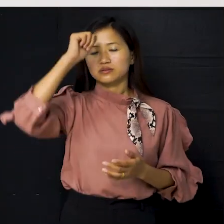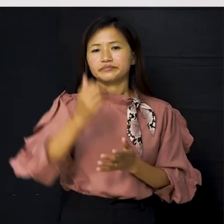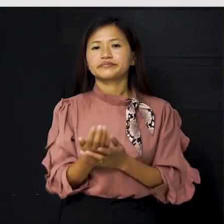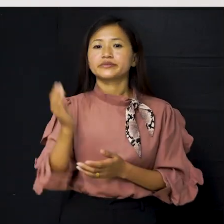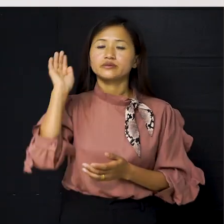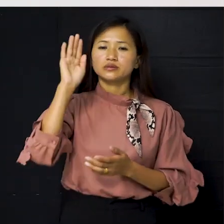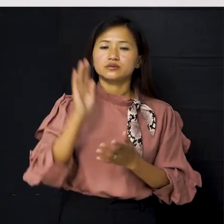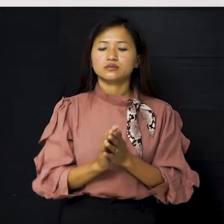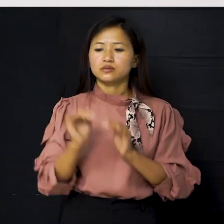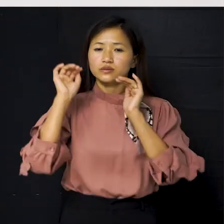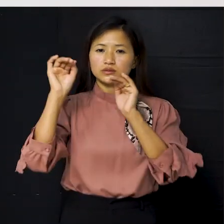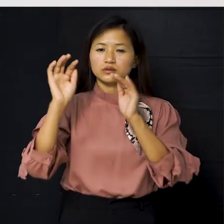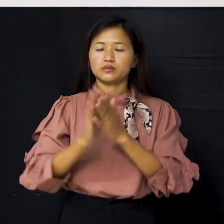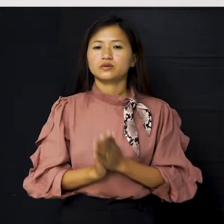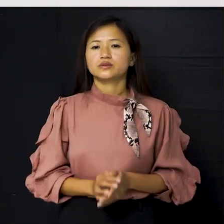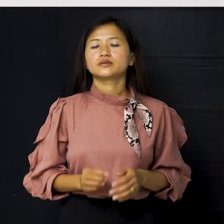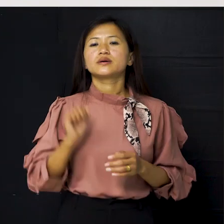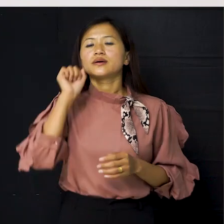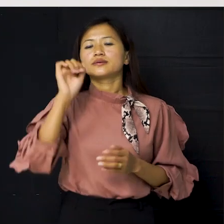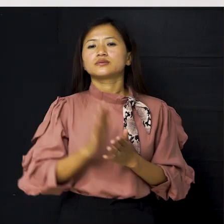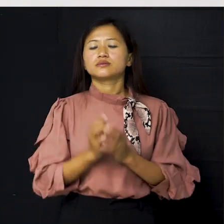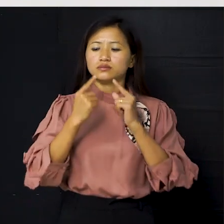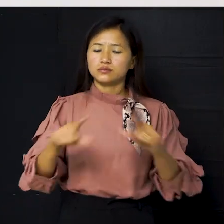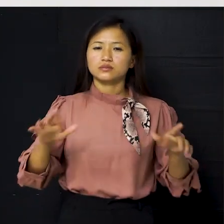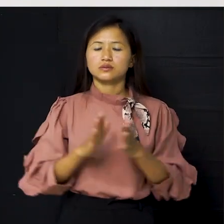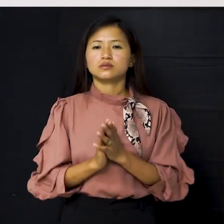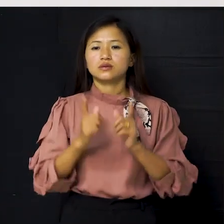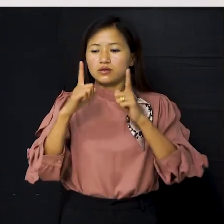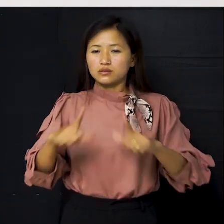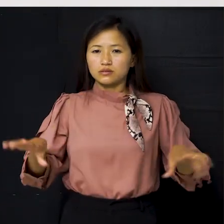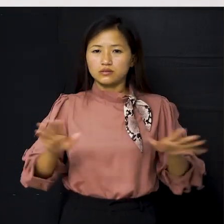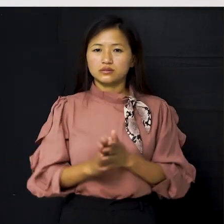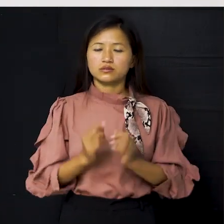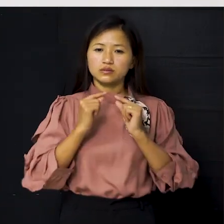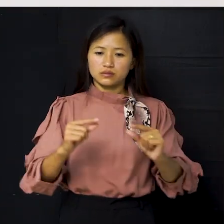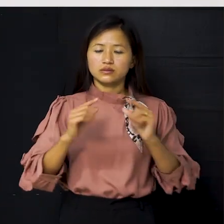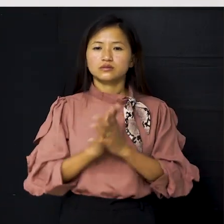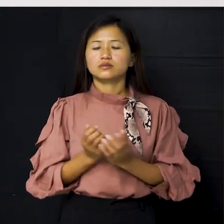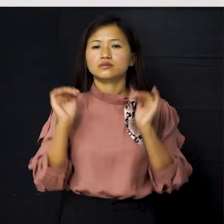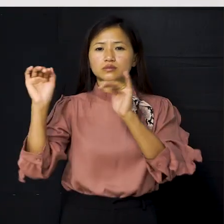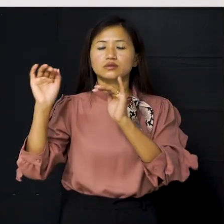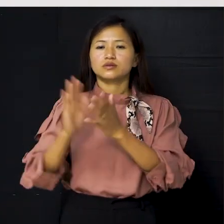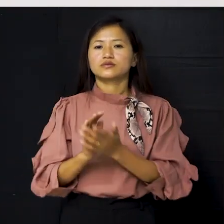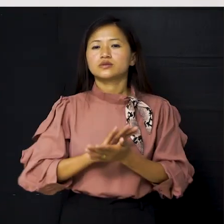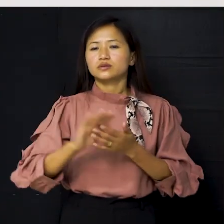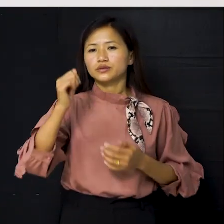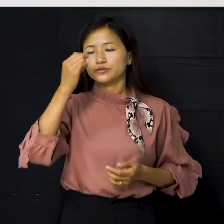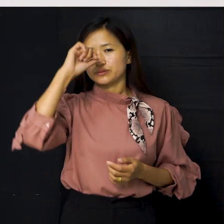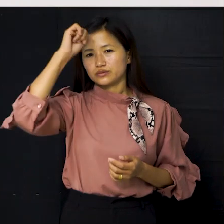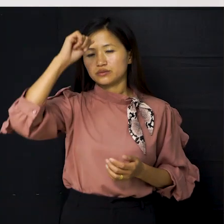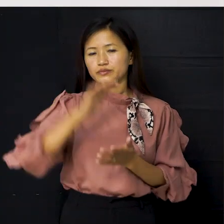him, and he lost um, a great support from the Hindus. All right. In the